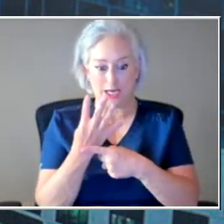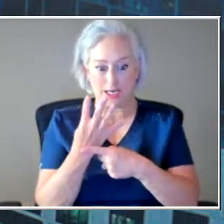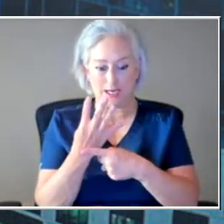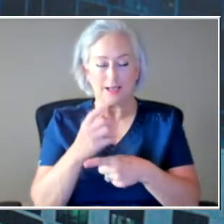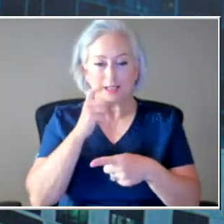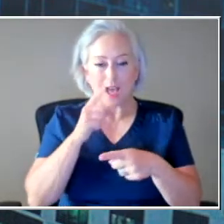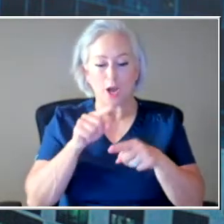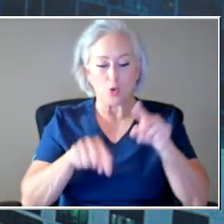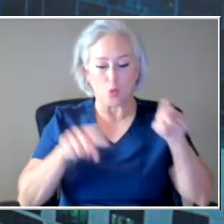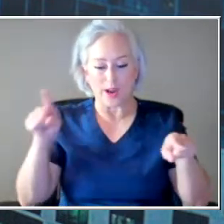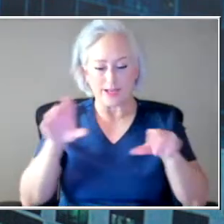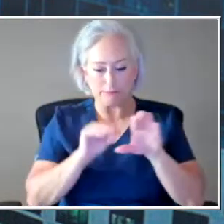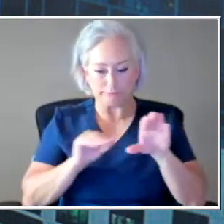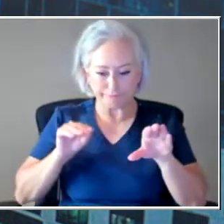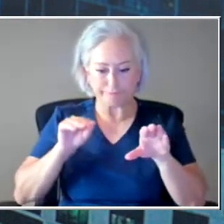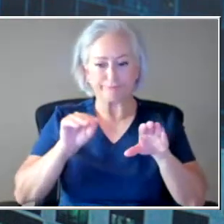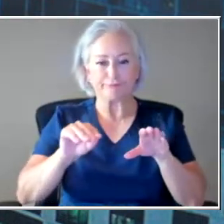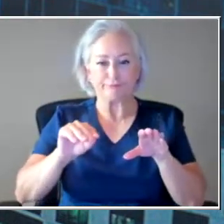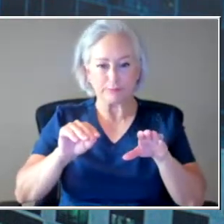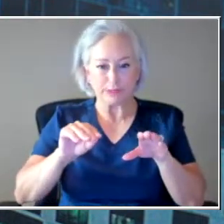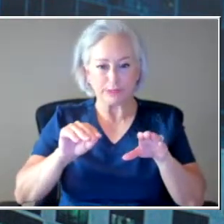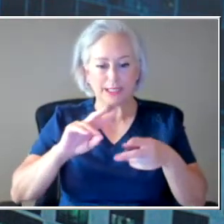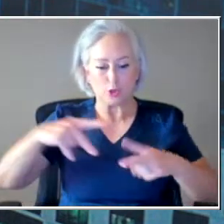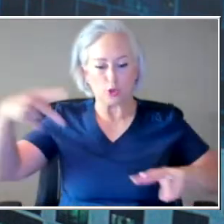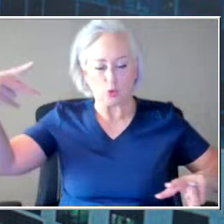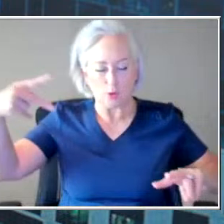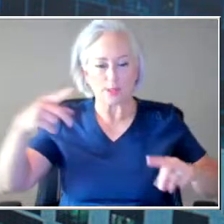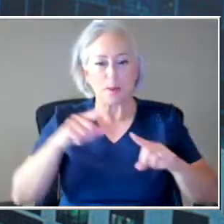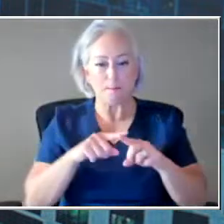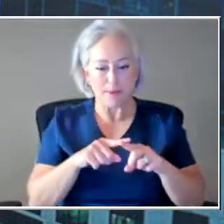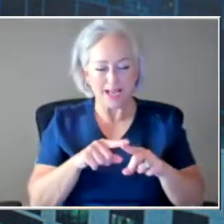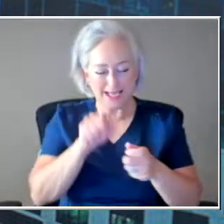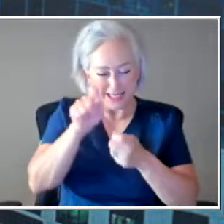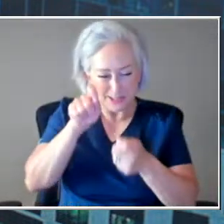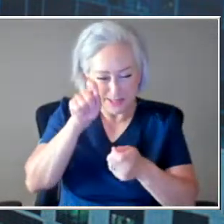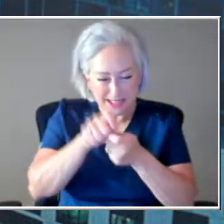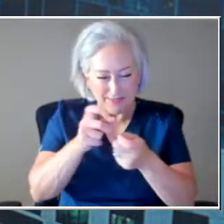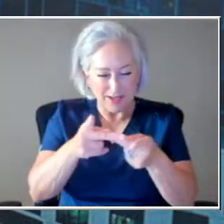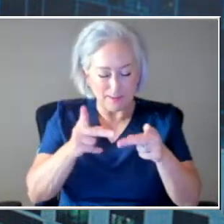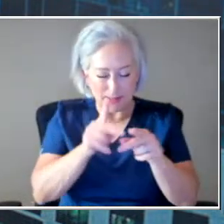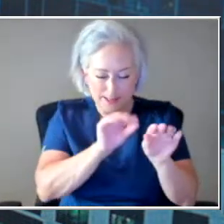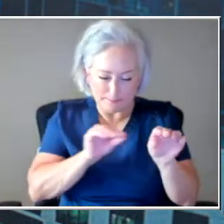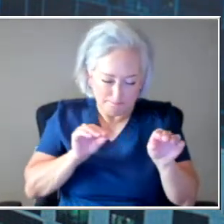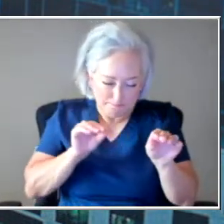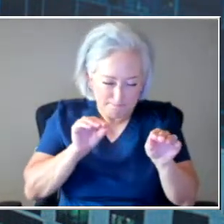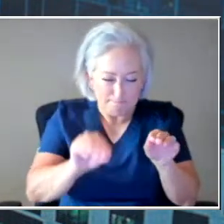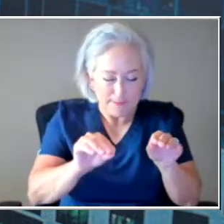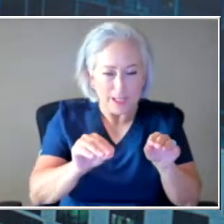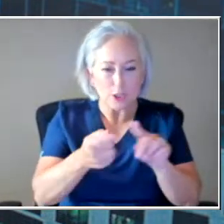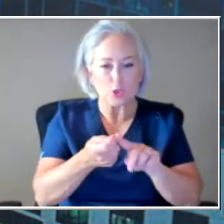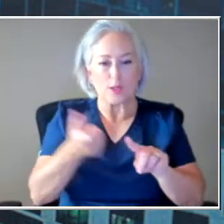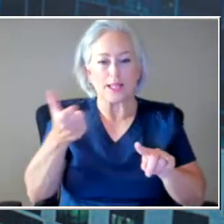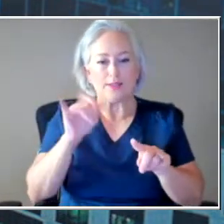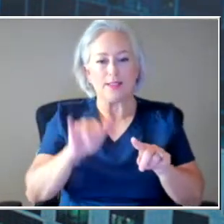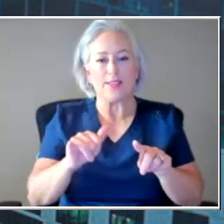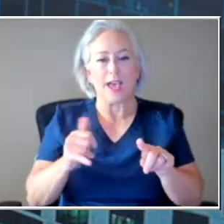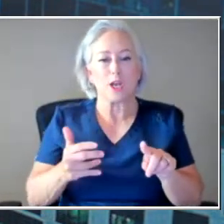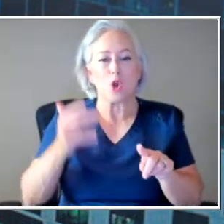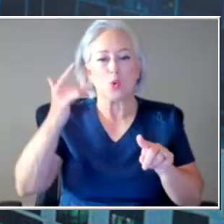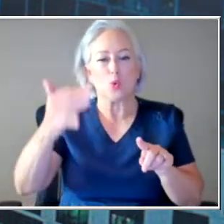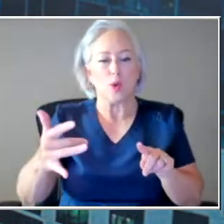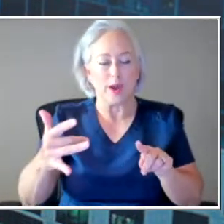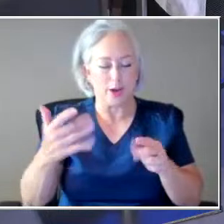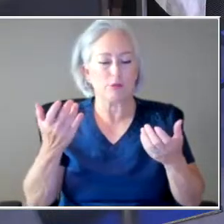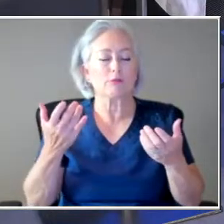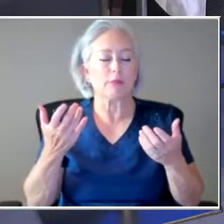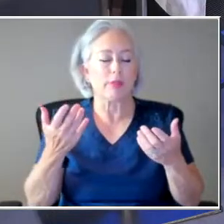And we're hopeful that such strategies will help us alleviate even this very rare problem for patients receiving CAR T cell therapy. I